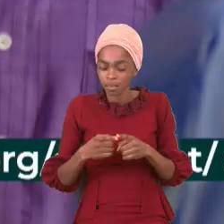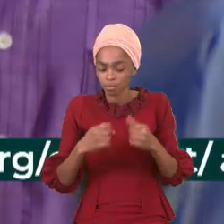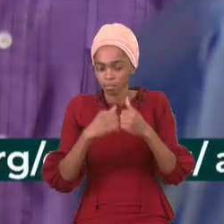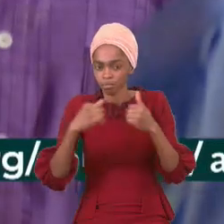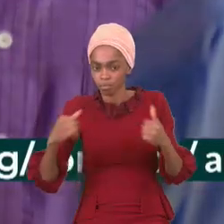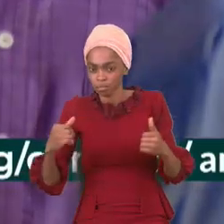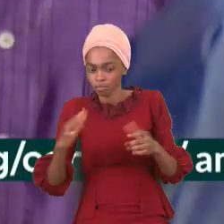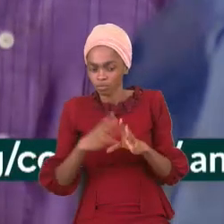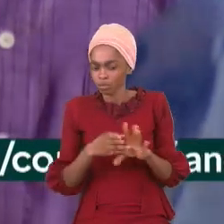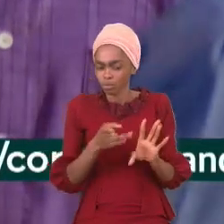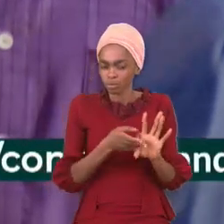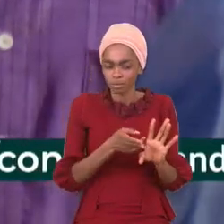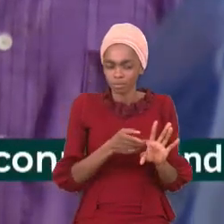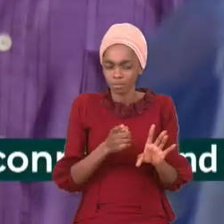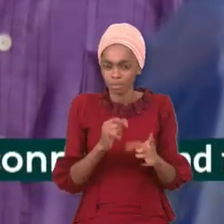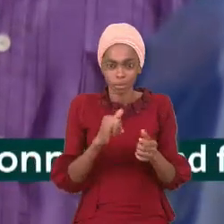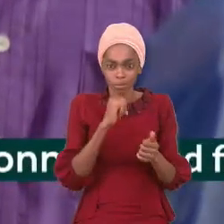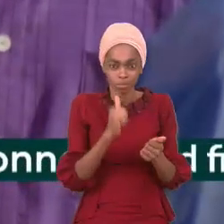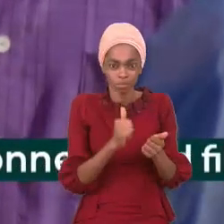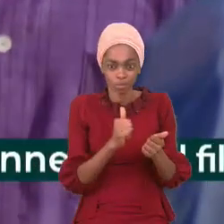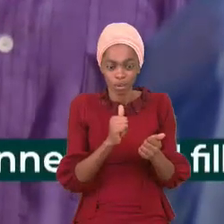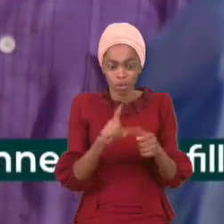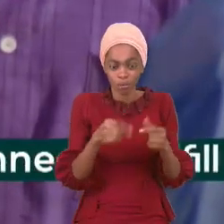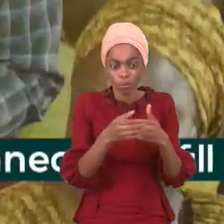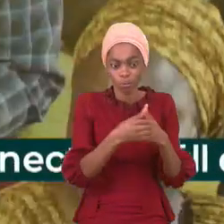And those who are listening through the television,